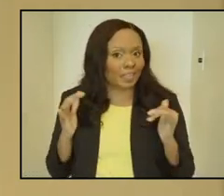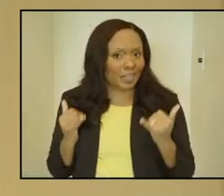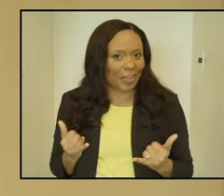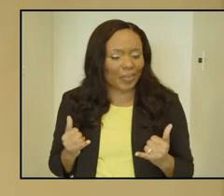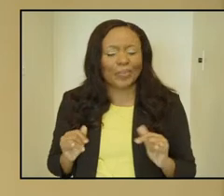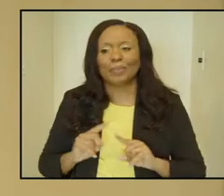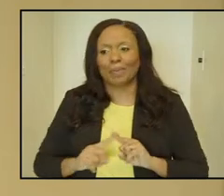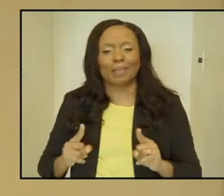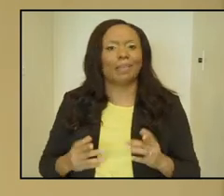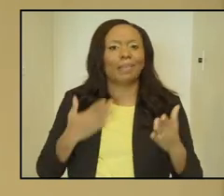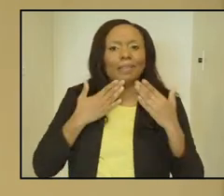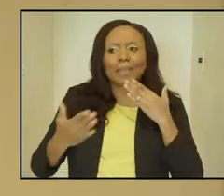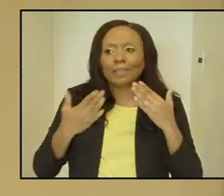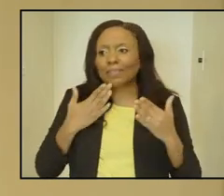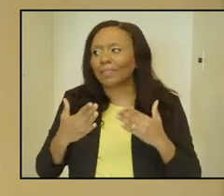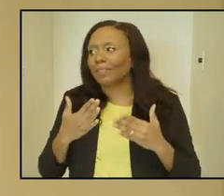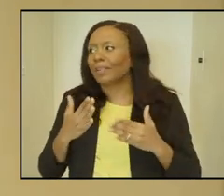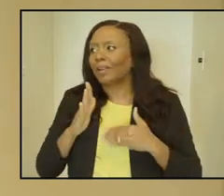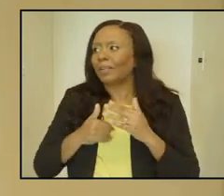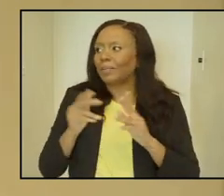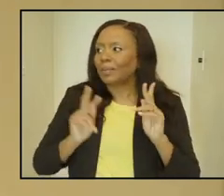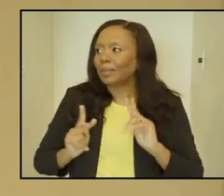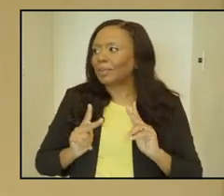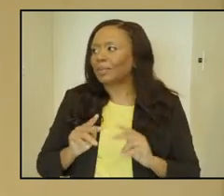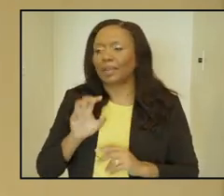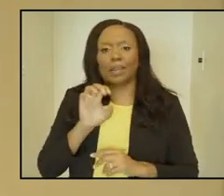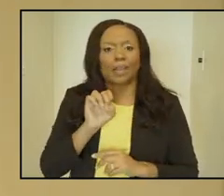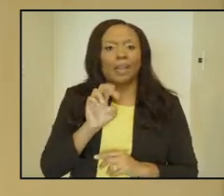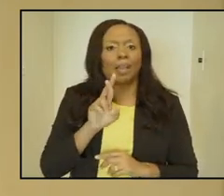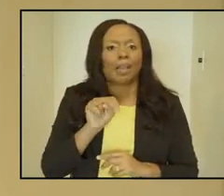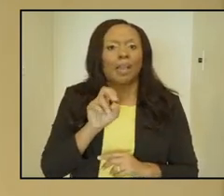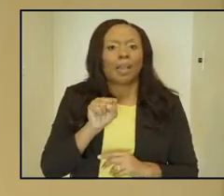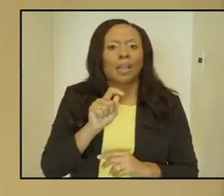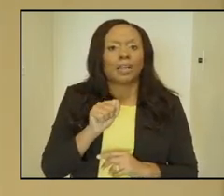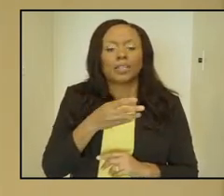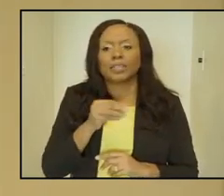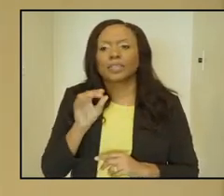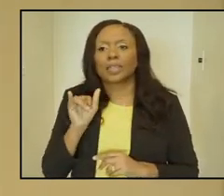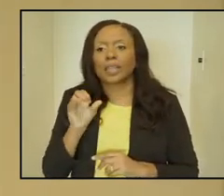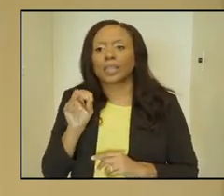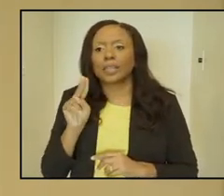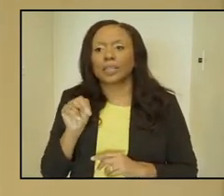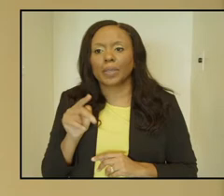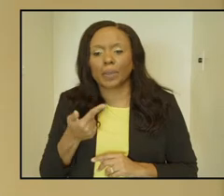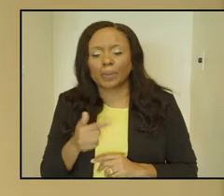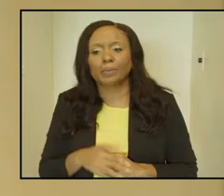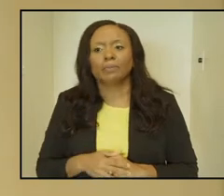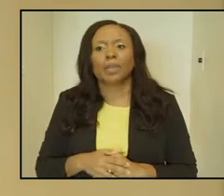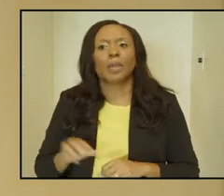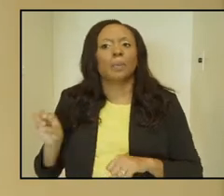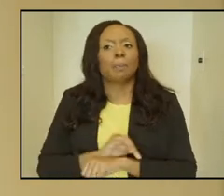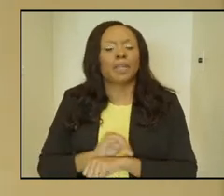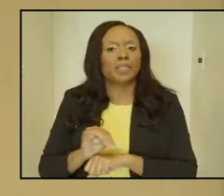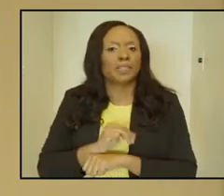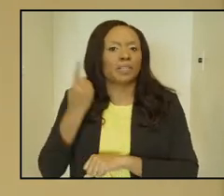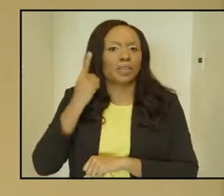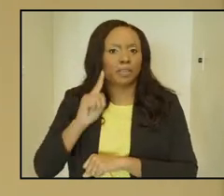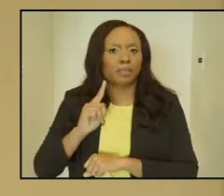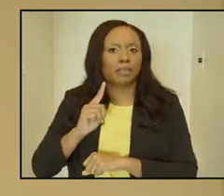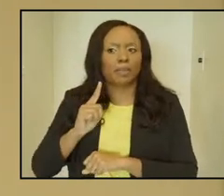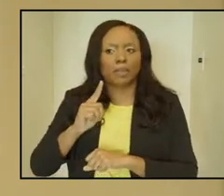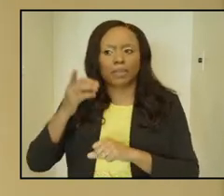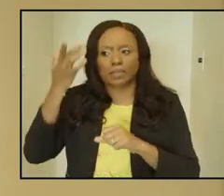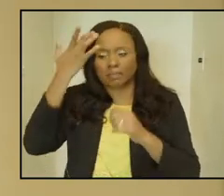a reality, the main players, of course, being Ernst & Young, the Ministry of Innovation, Science, and Smart Technology, and of course, CAIPO